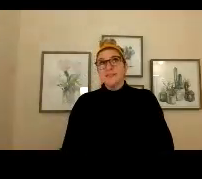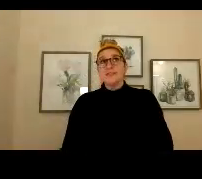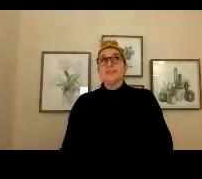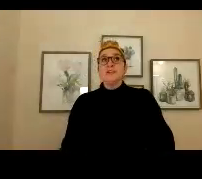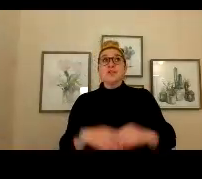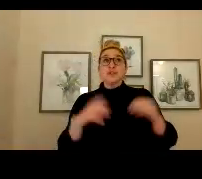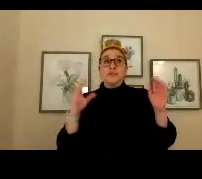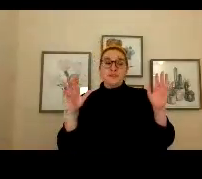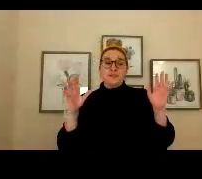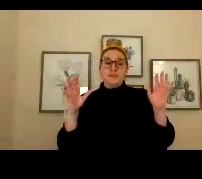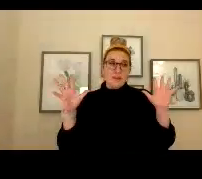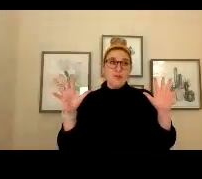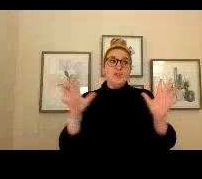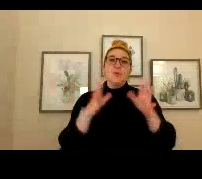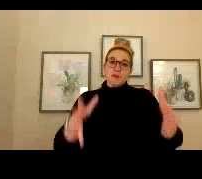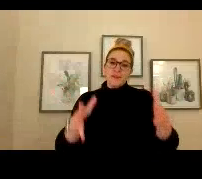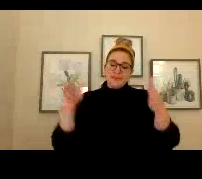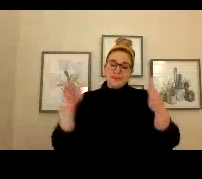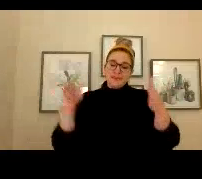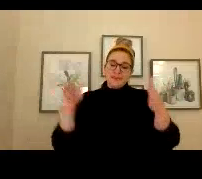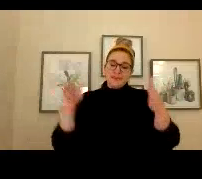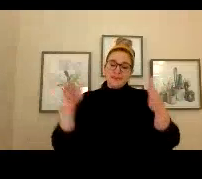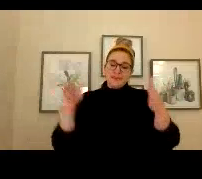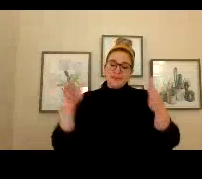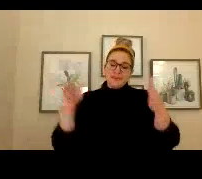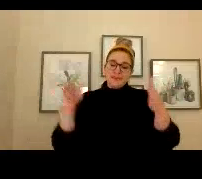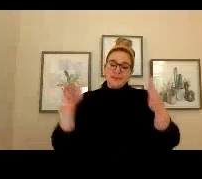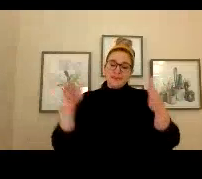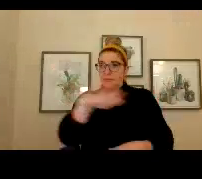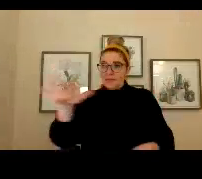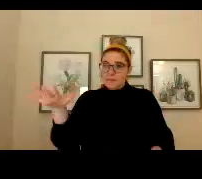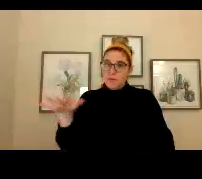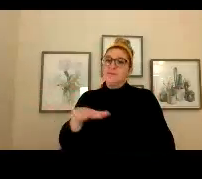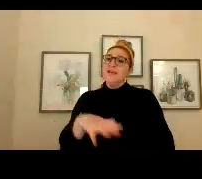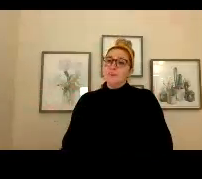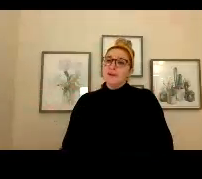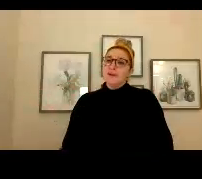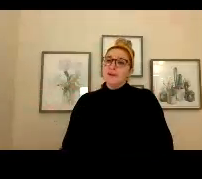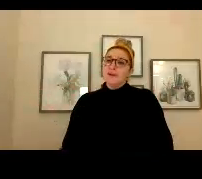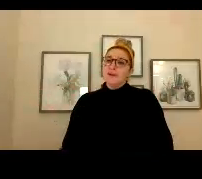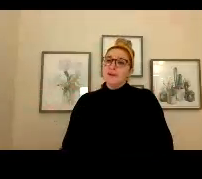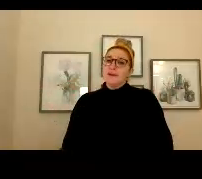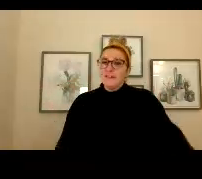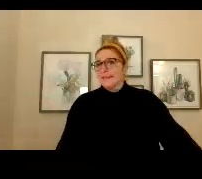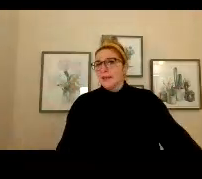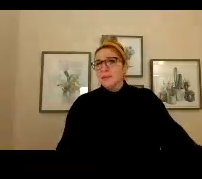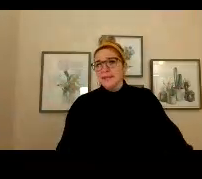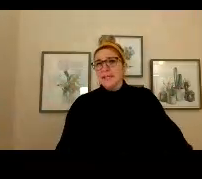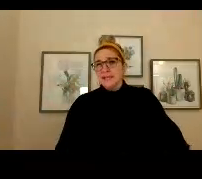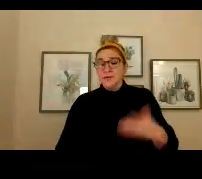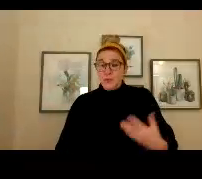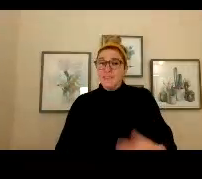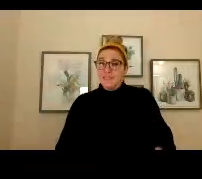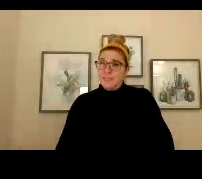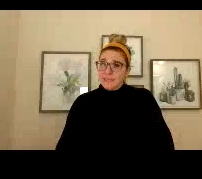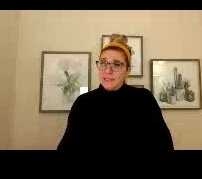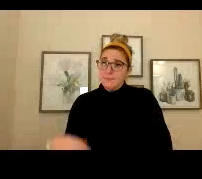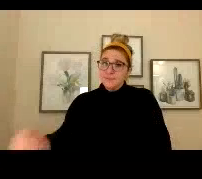It's just to ensure that they can do the work that they need to at the same level as everyone else who has a different ability or